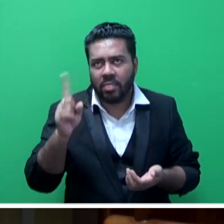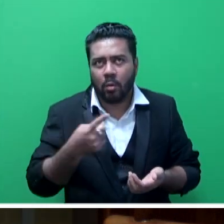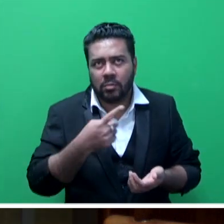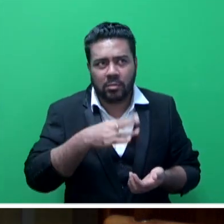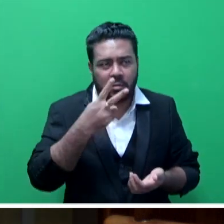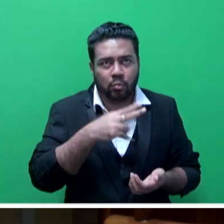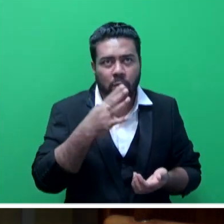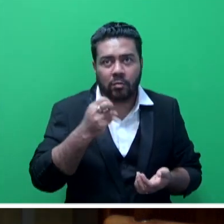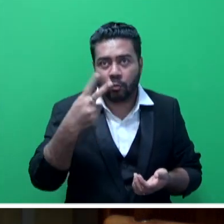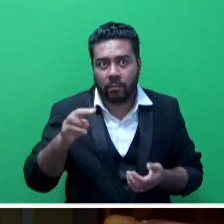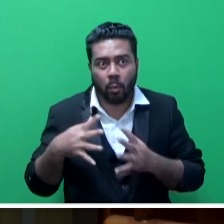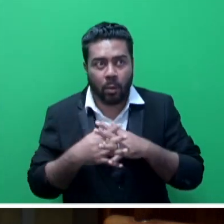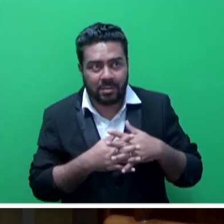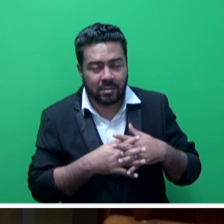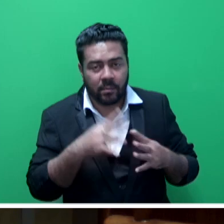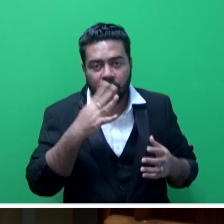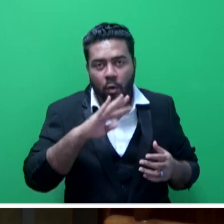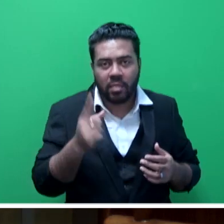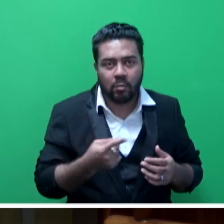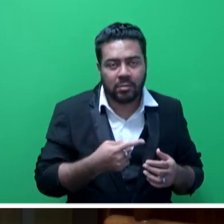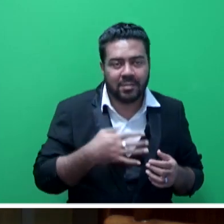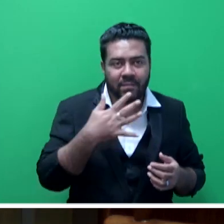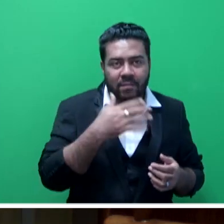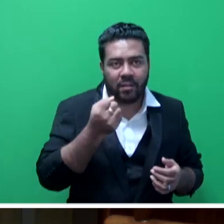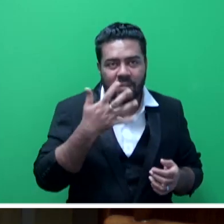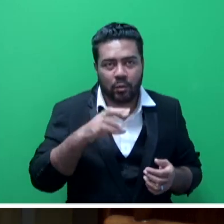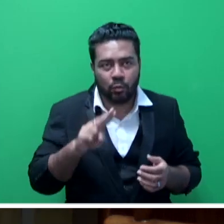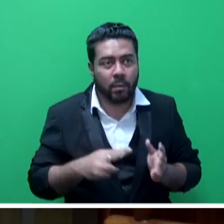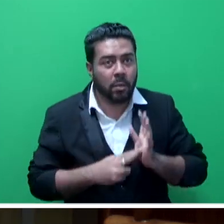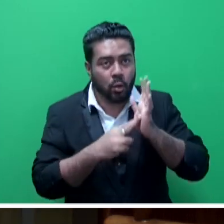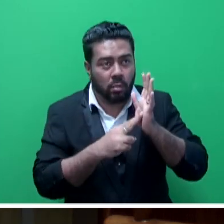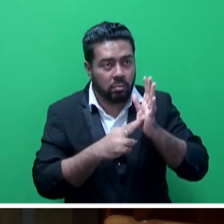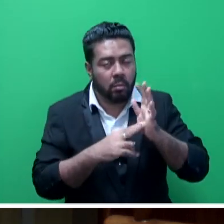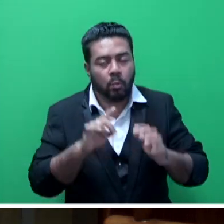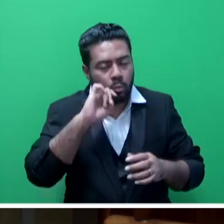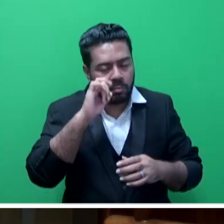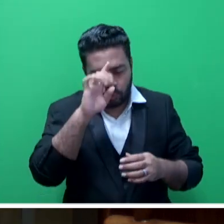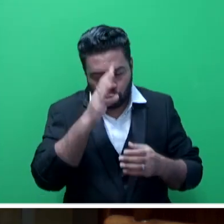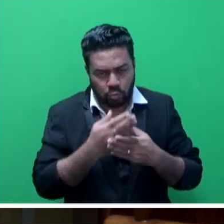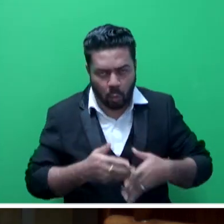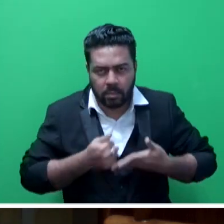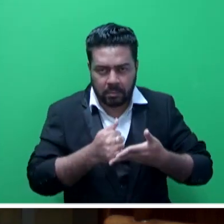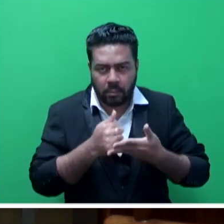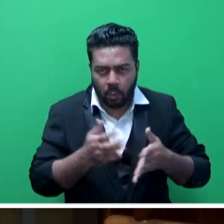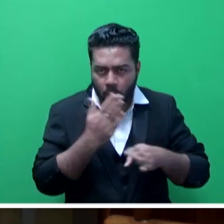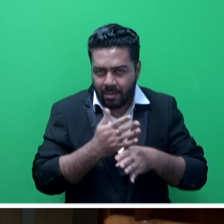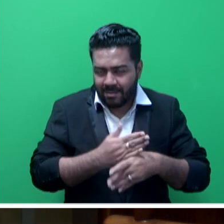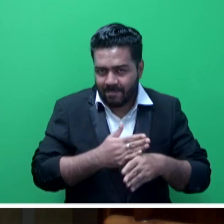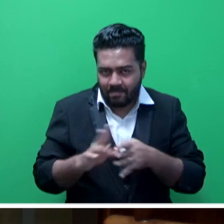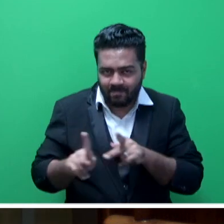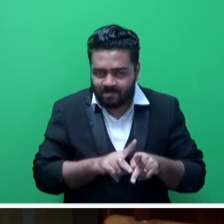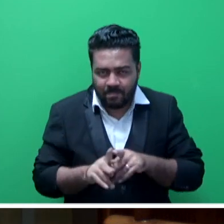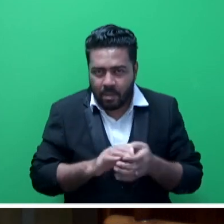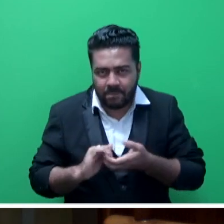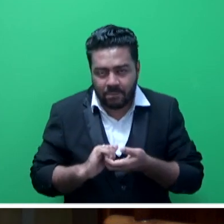1,728 in the Western Division, and 4,552 in the Northern Division. We are also working with our Fiji Police Force to identify